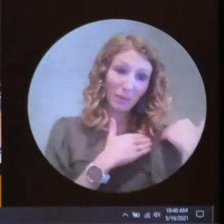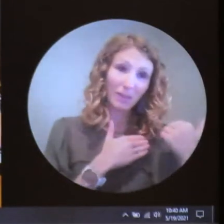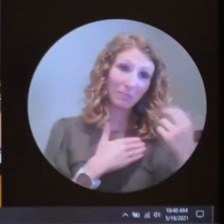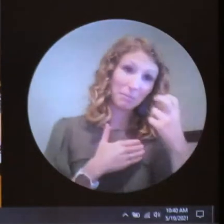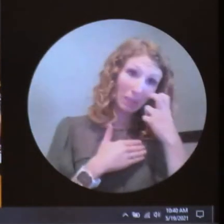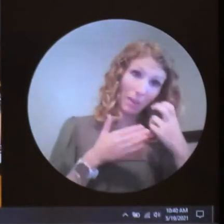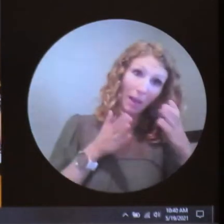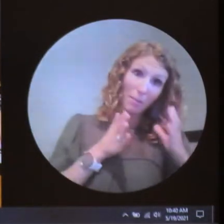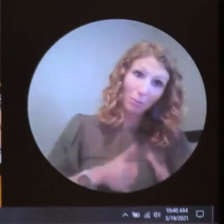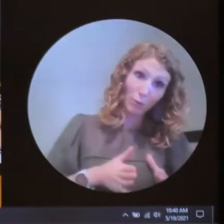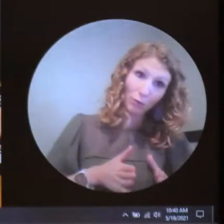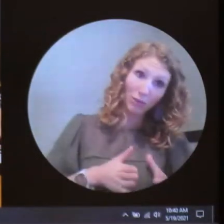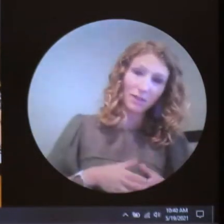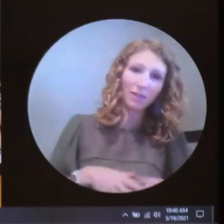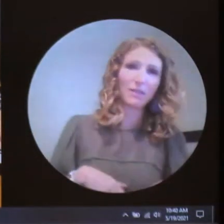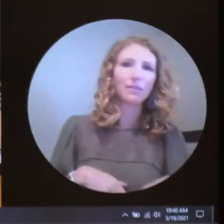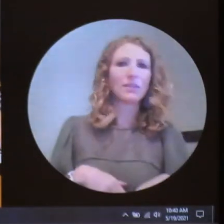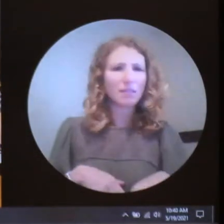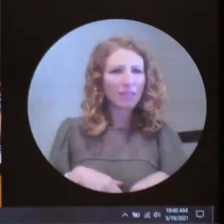is paving